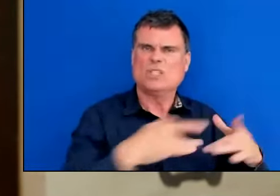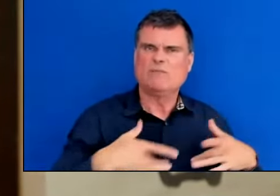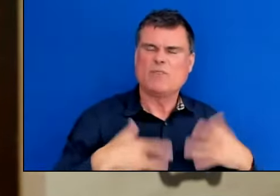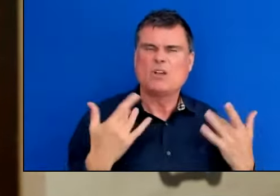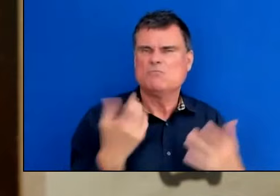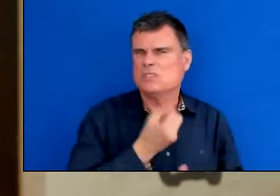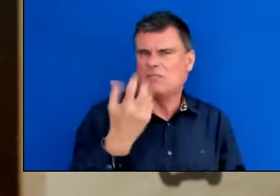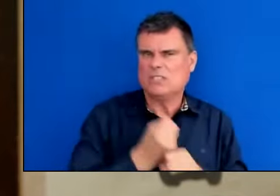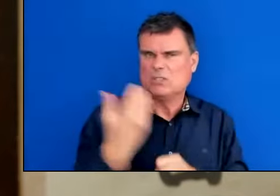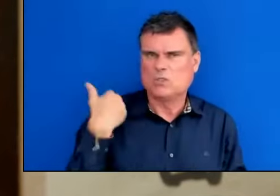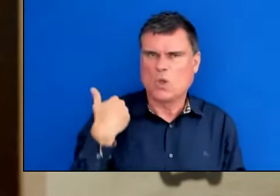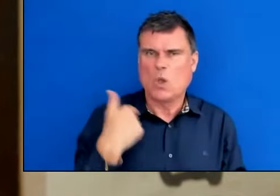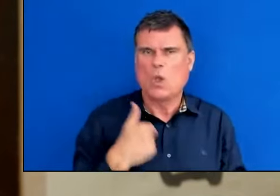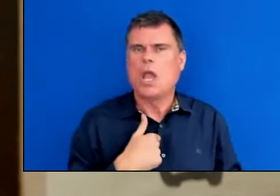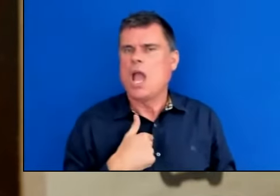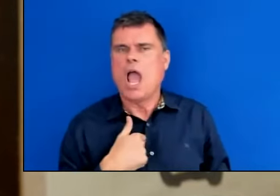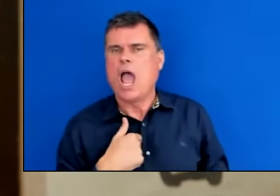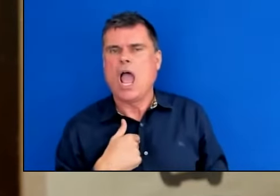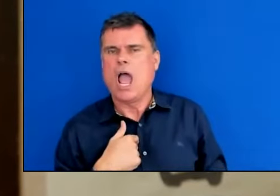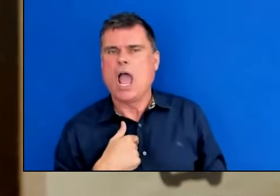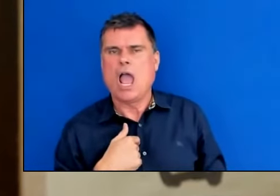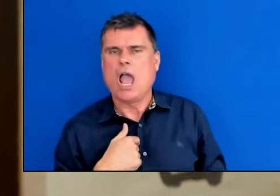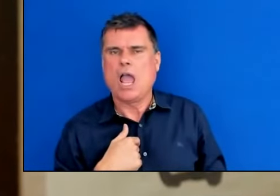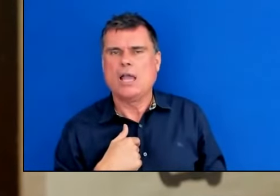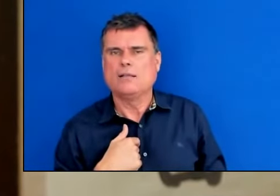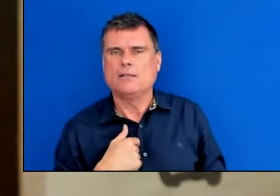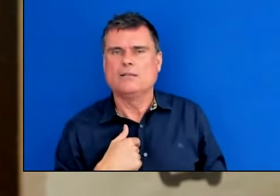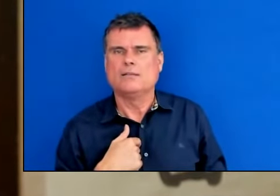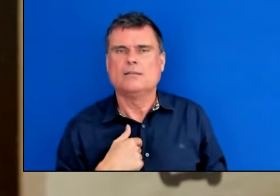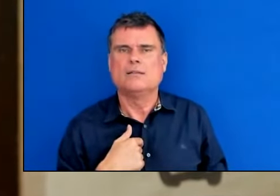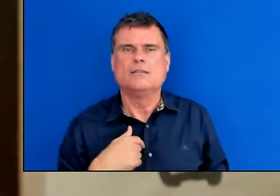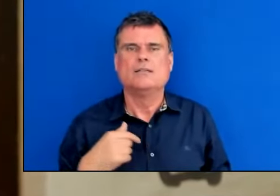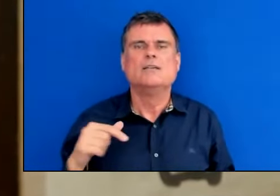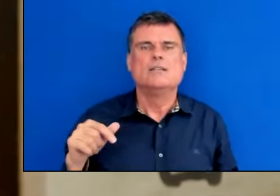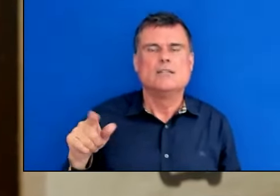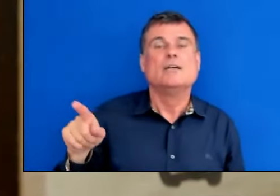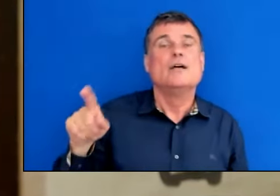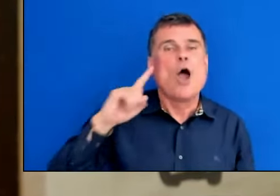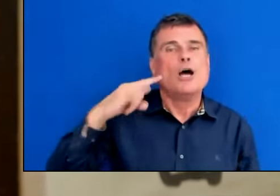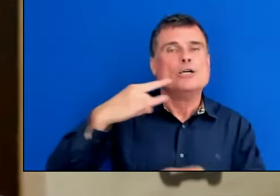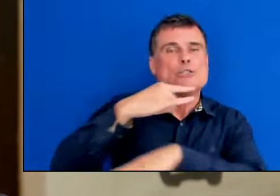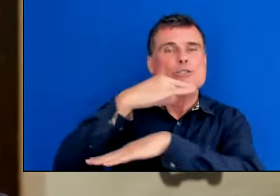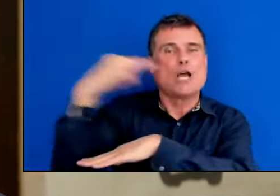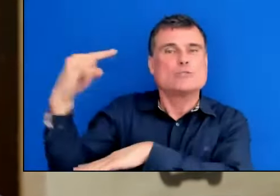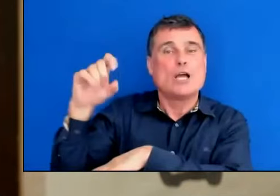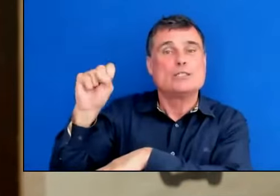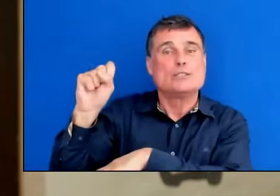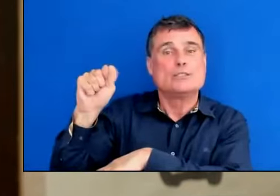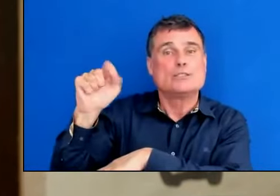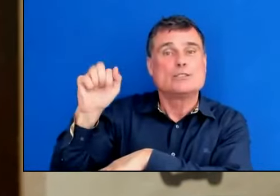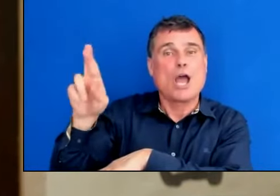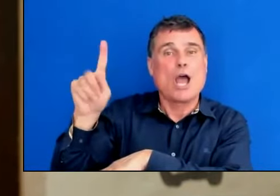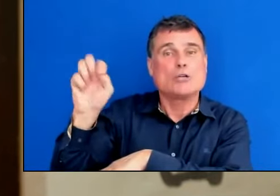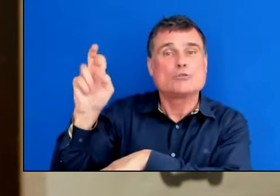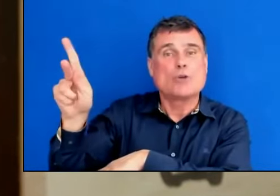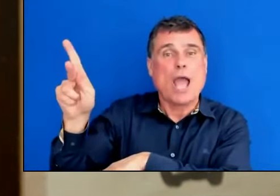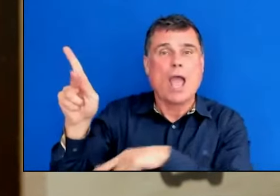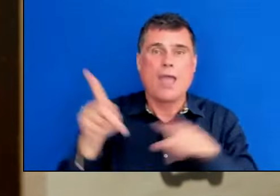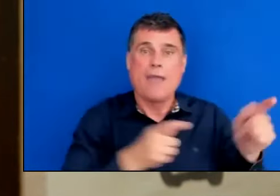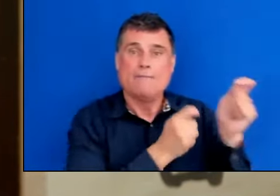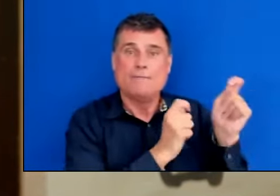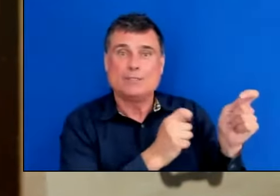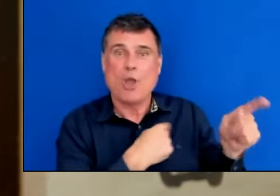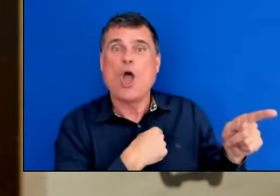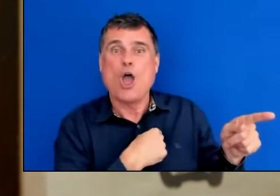ago. So I learned, I'm not a baseball guy, I'm a Star Trek guy, and I'll get to George Takei in a minute, but I'm not a baseball guy, but